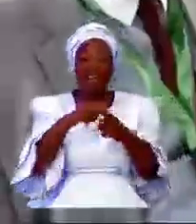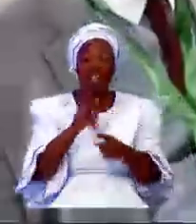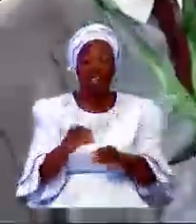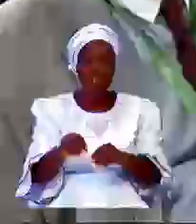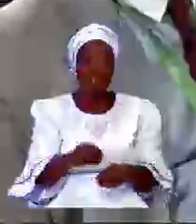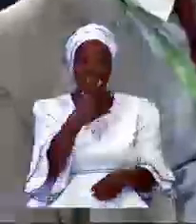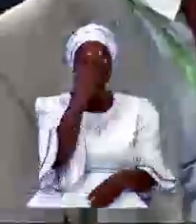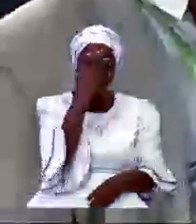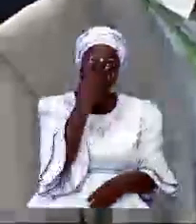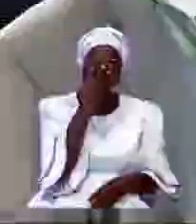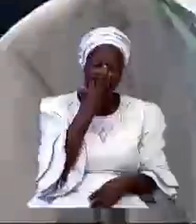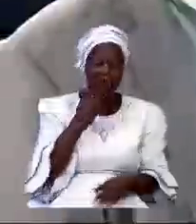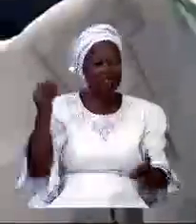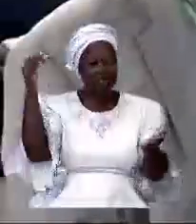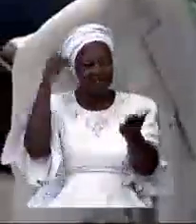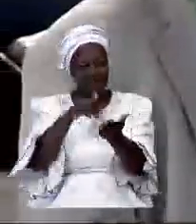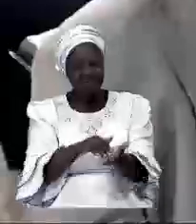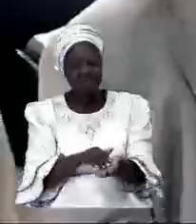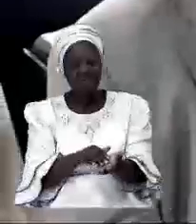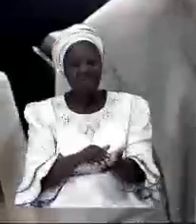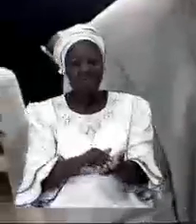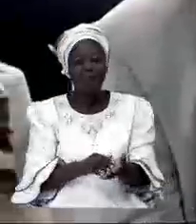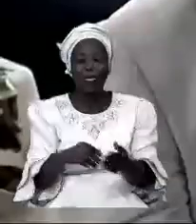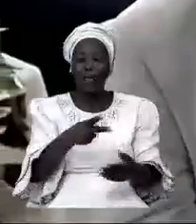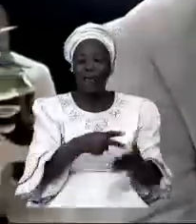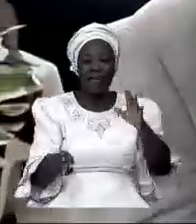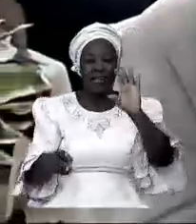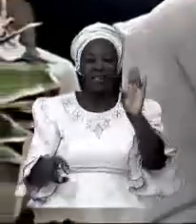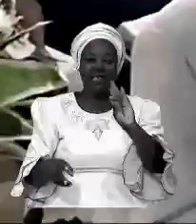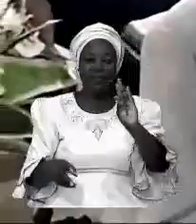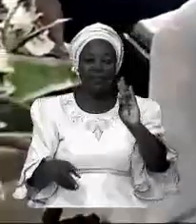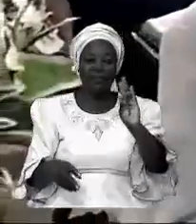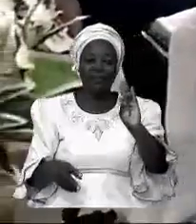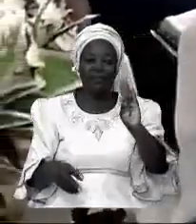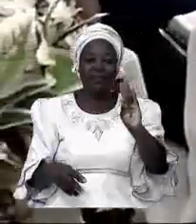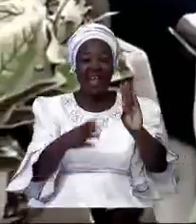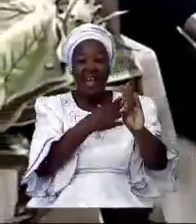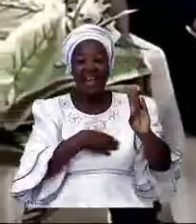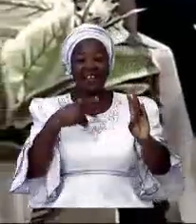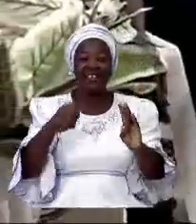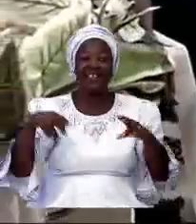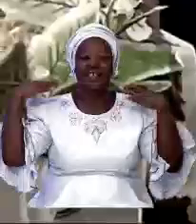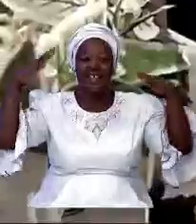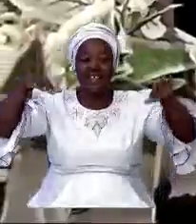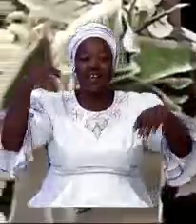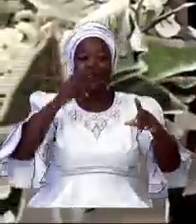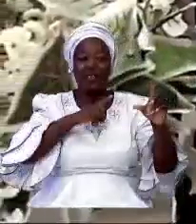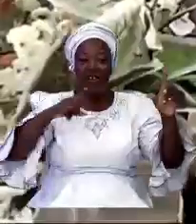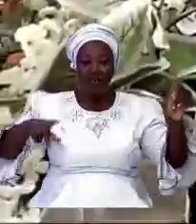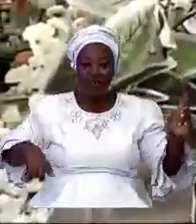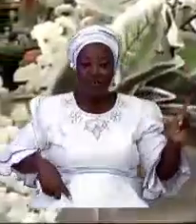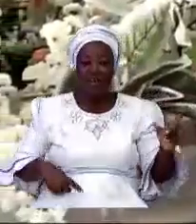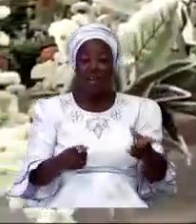And he did eat and drink, and he laid him down again. Look at verse 7. In